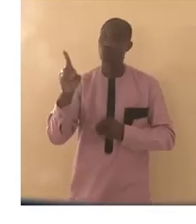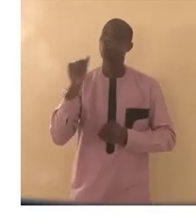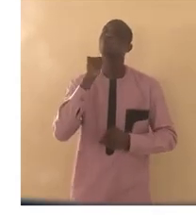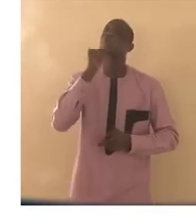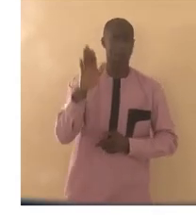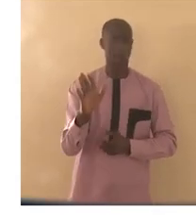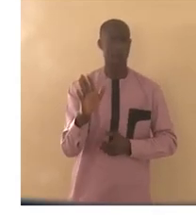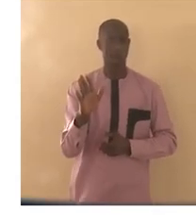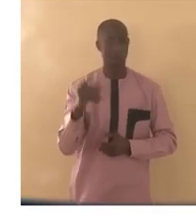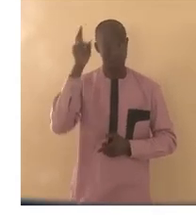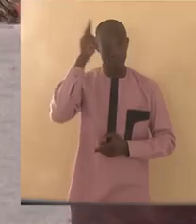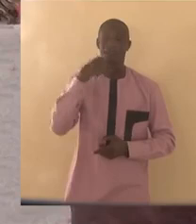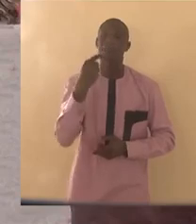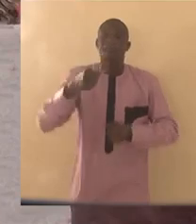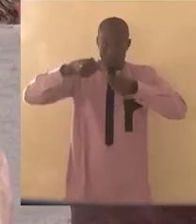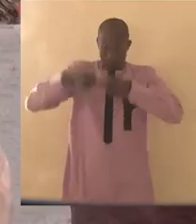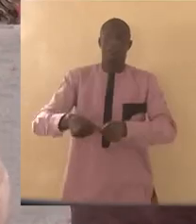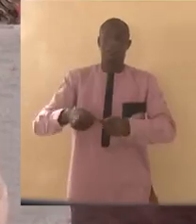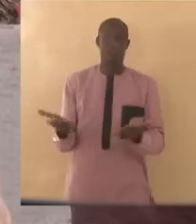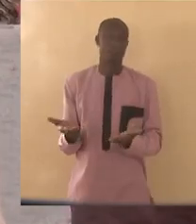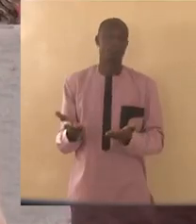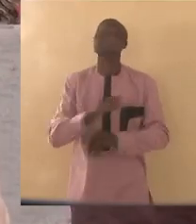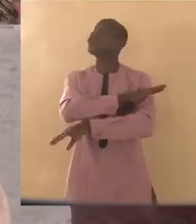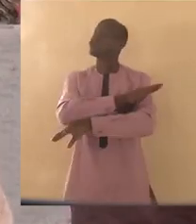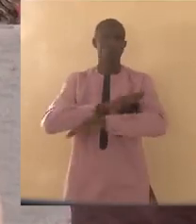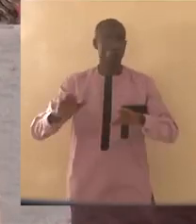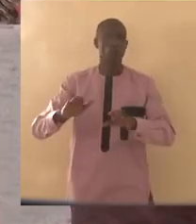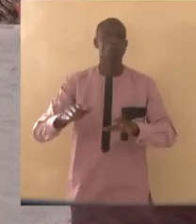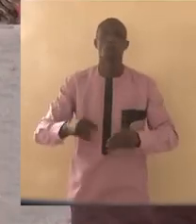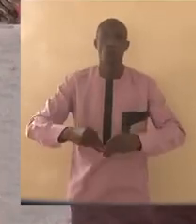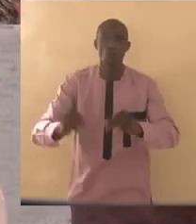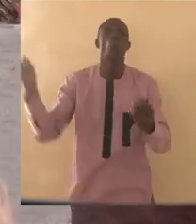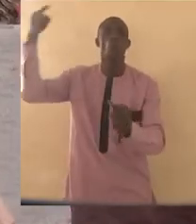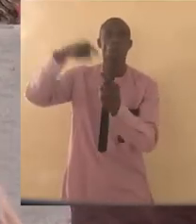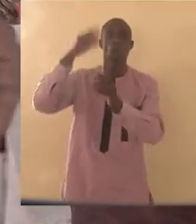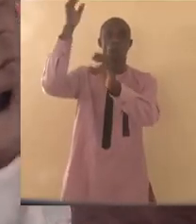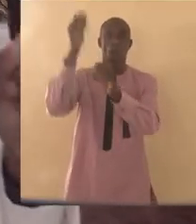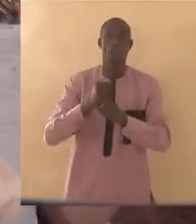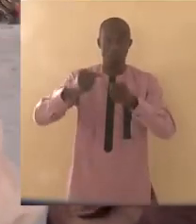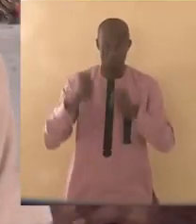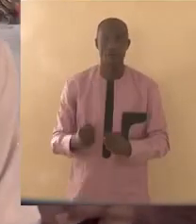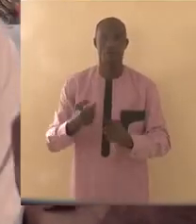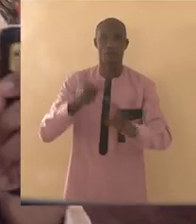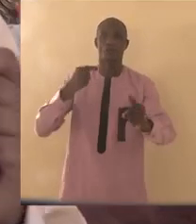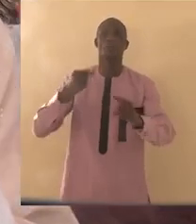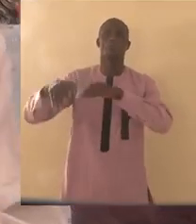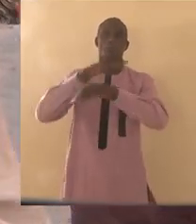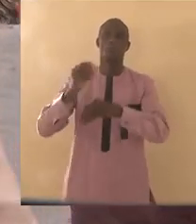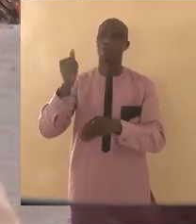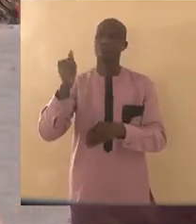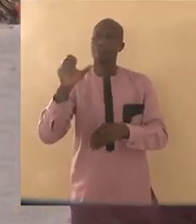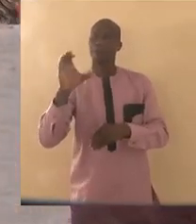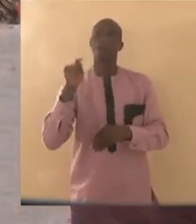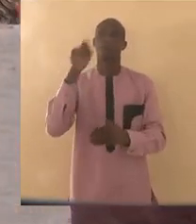do nothing. He says, stay here. Don't move an inch until you receive power from above. Acts